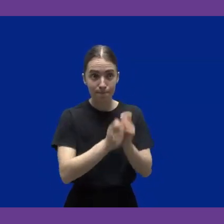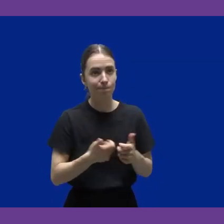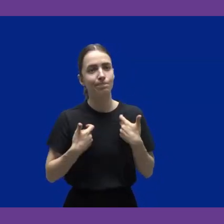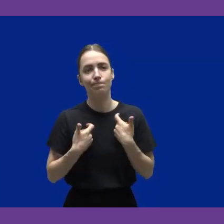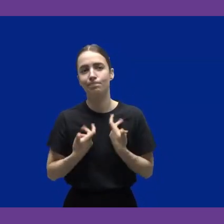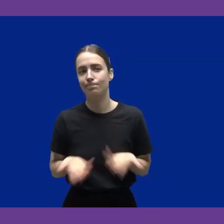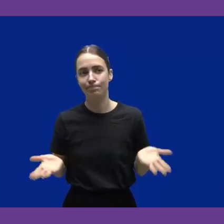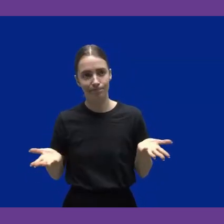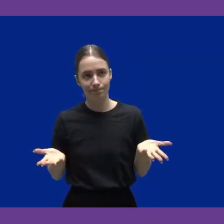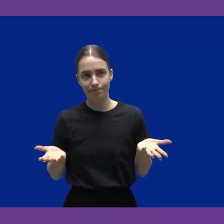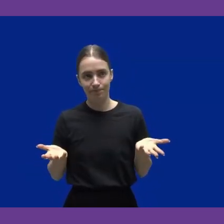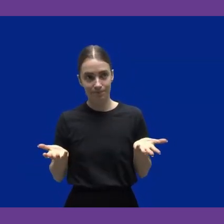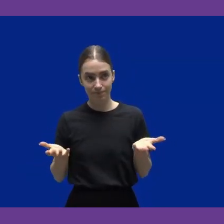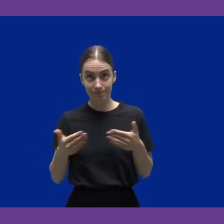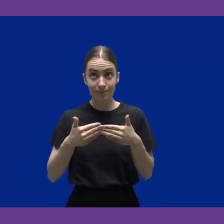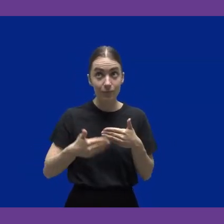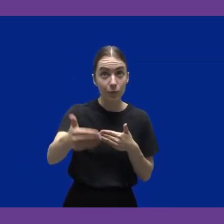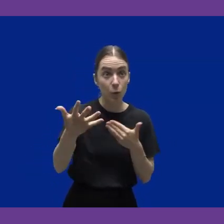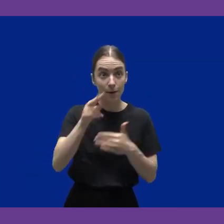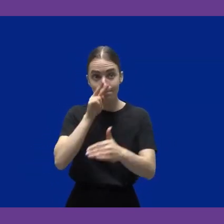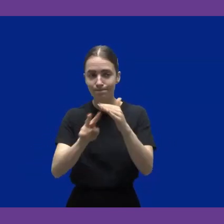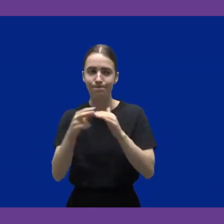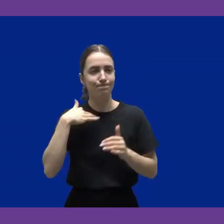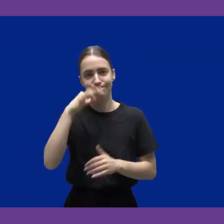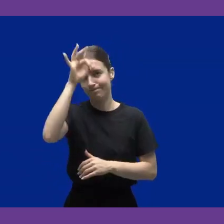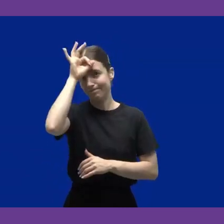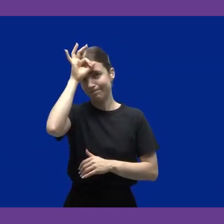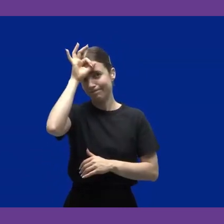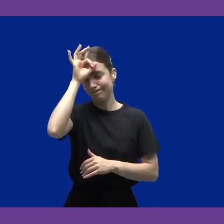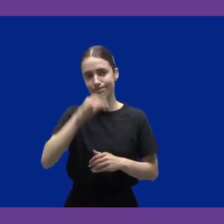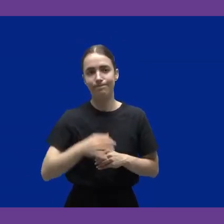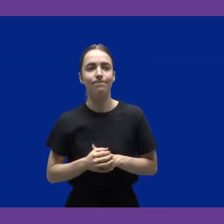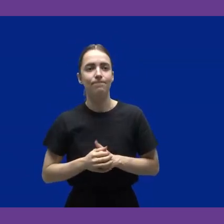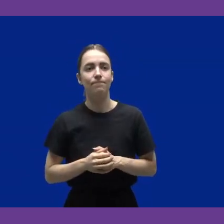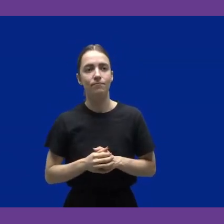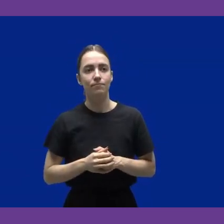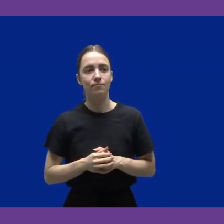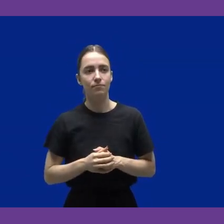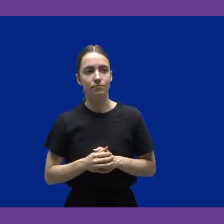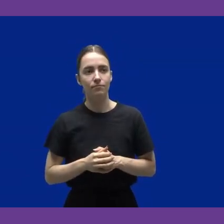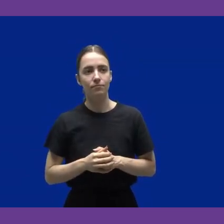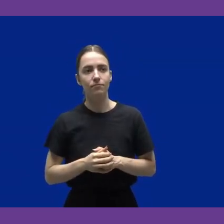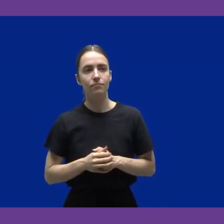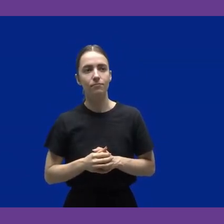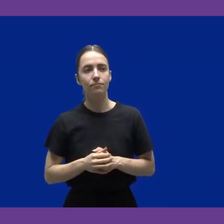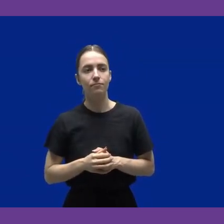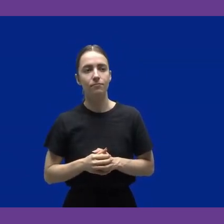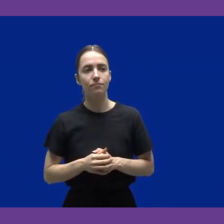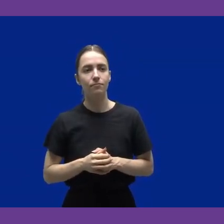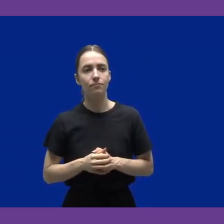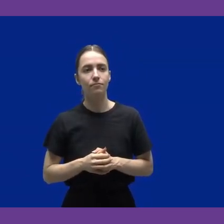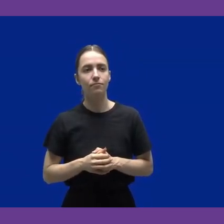that. Yeah, we But also I have to say that as far as I know, few countries have have